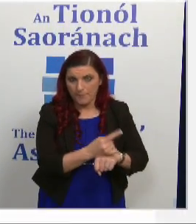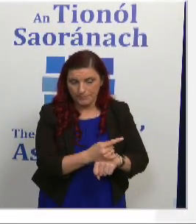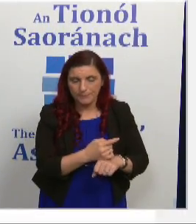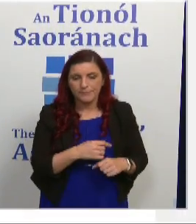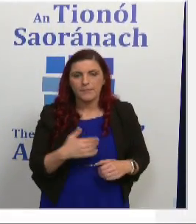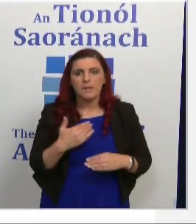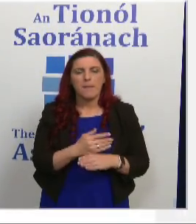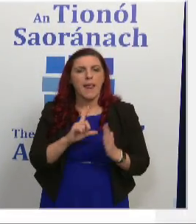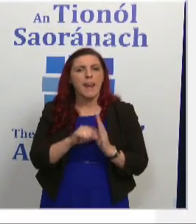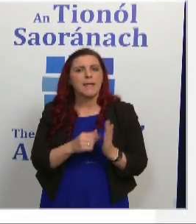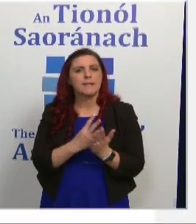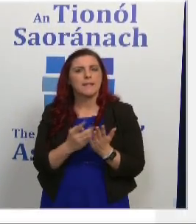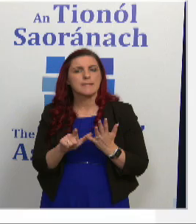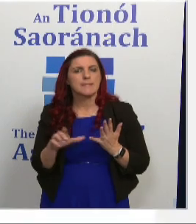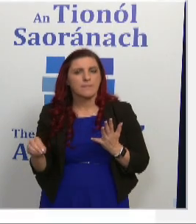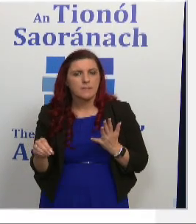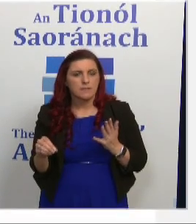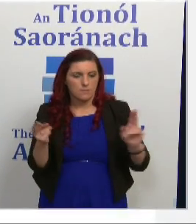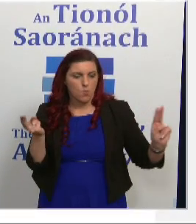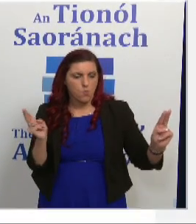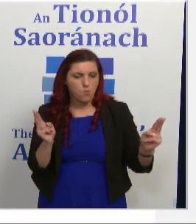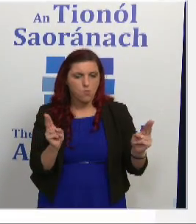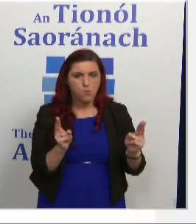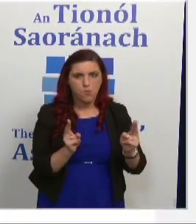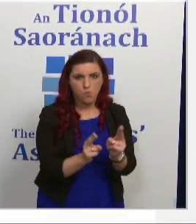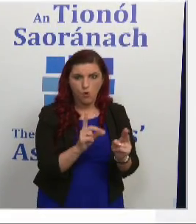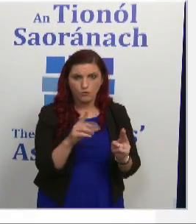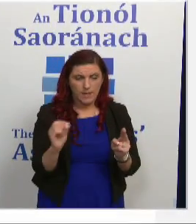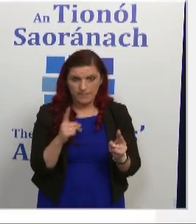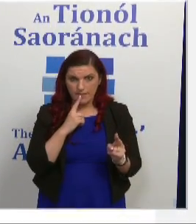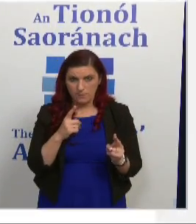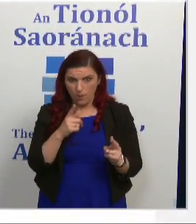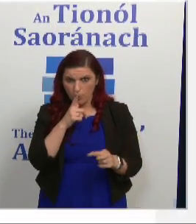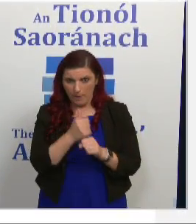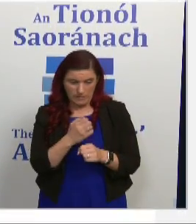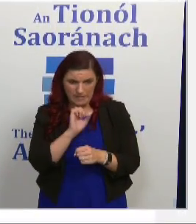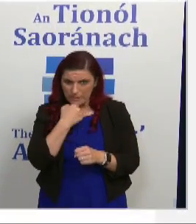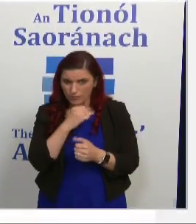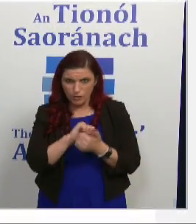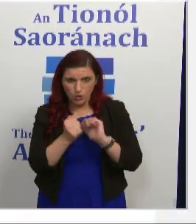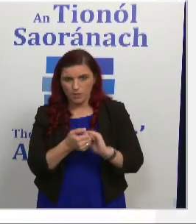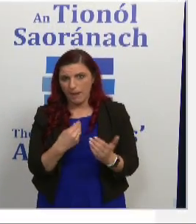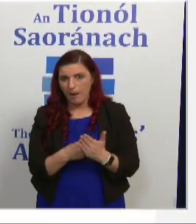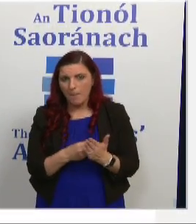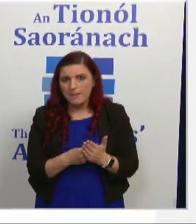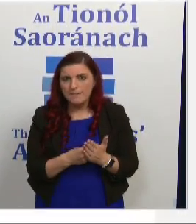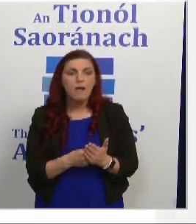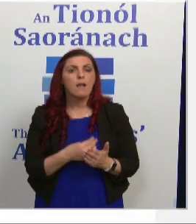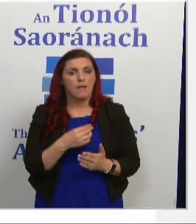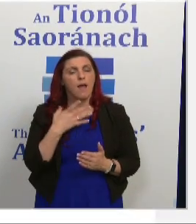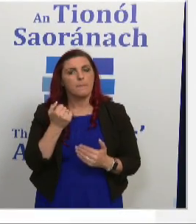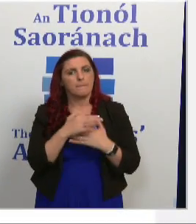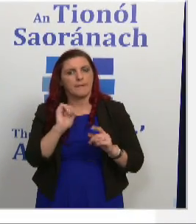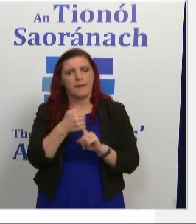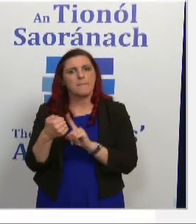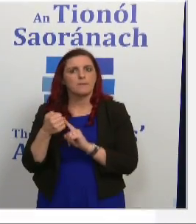late 1970s, that was into the hundreds. That's the scale of economic change we're talking about. And yet again, it has massive implications for